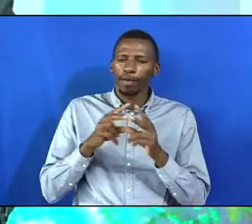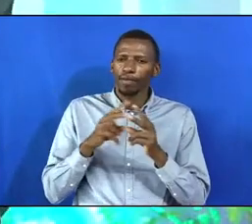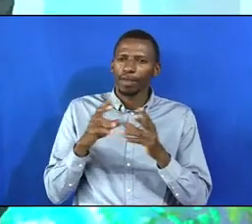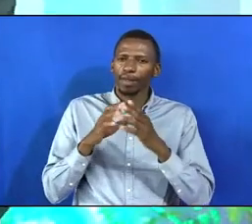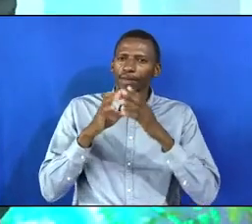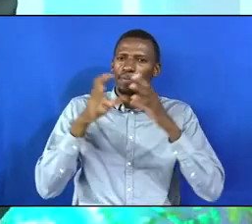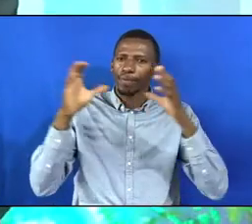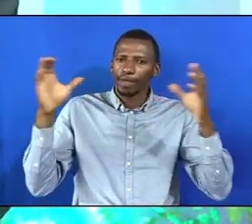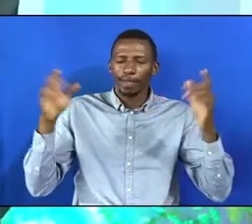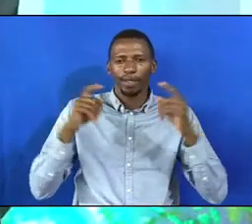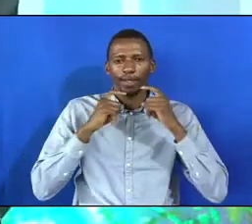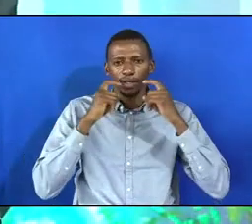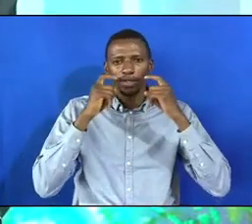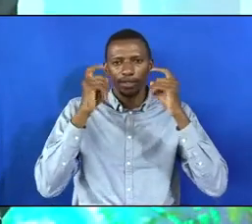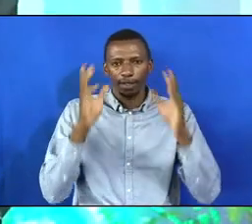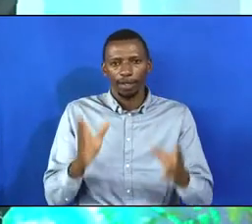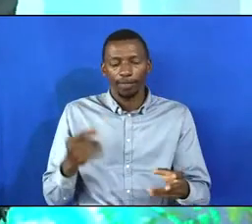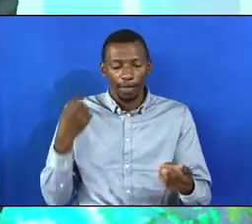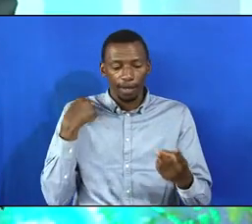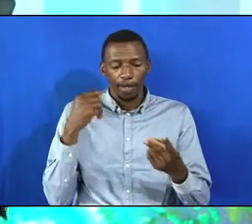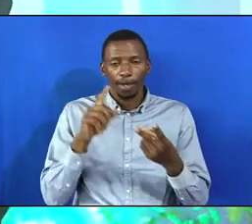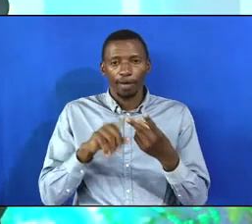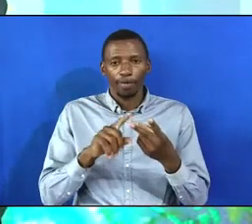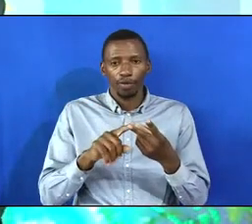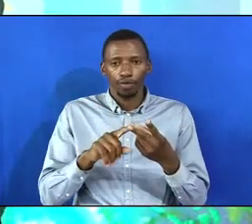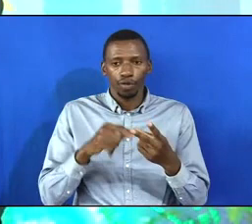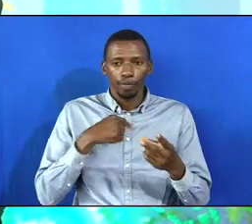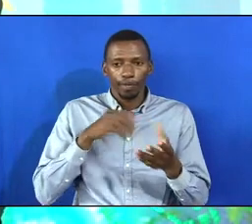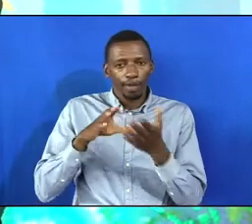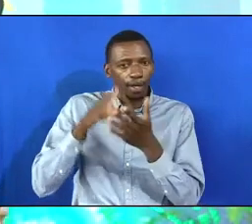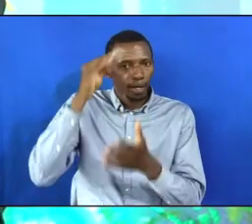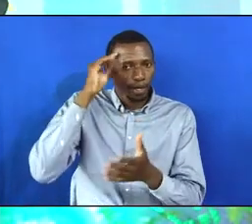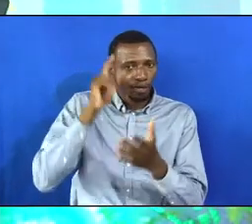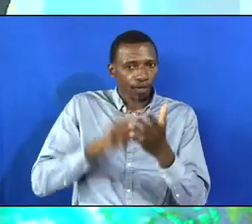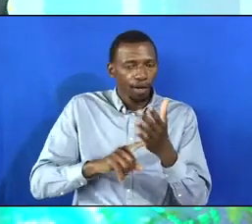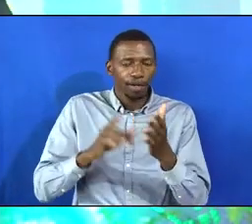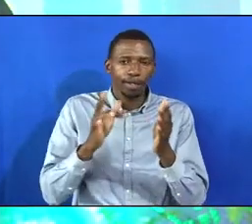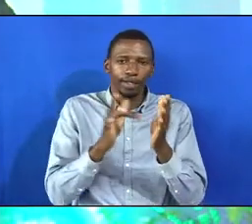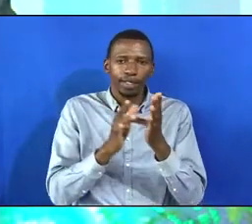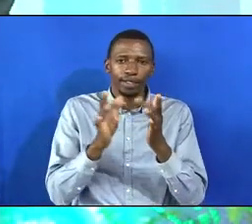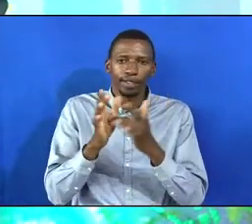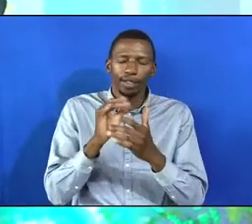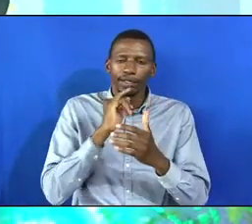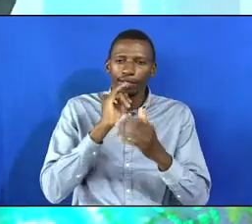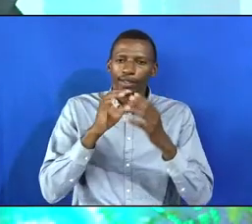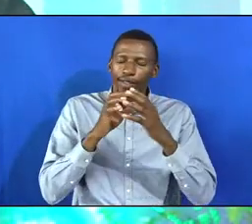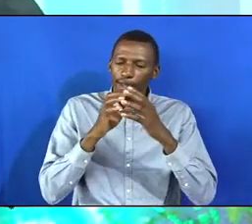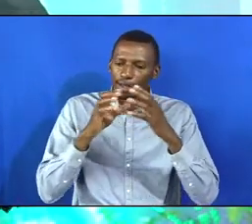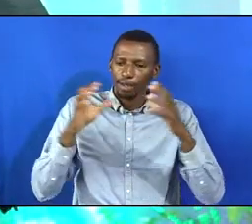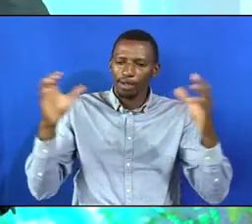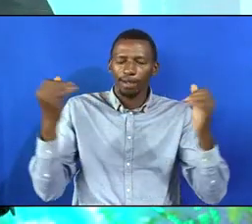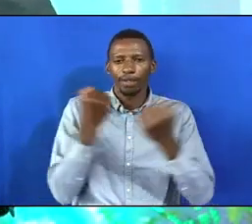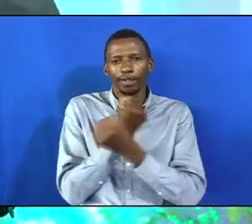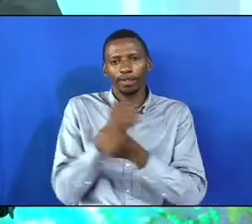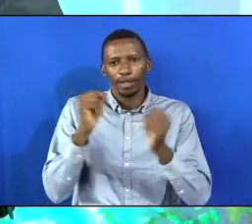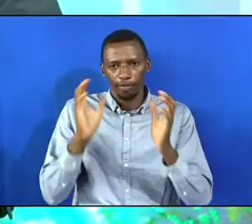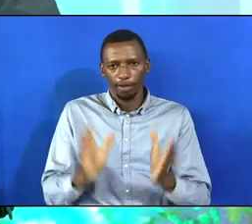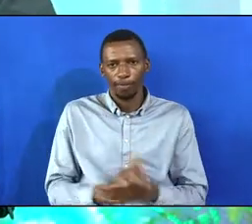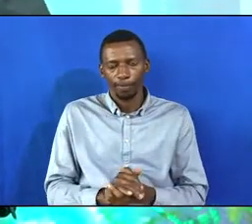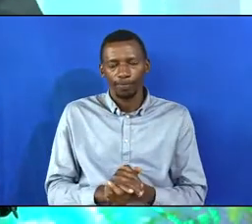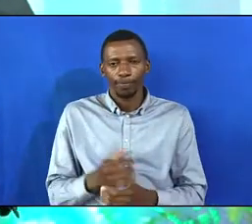Number two discovery, that Jesus is a great savior. It was startling, but I want to tell